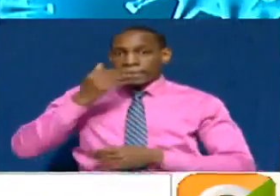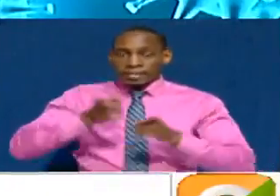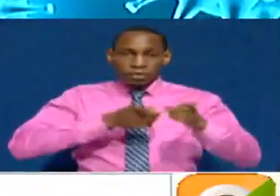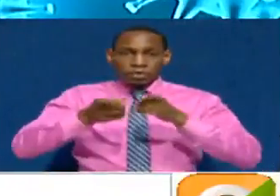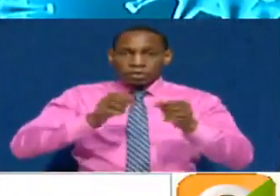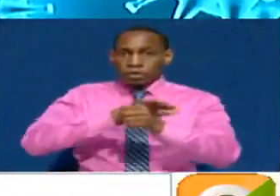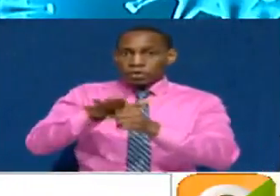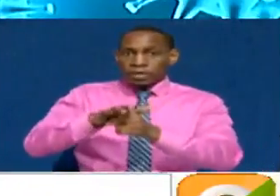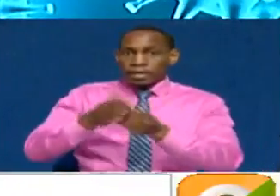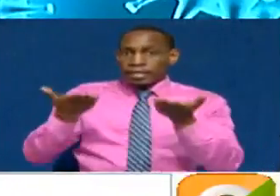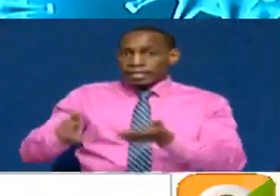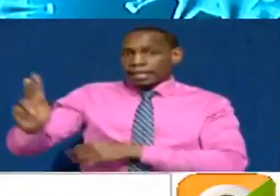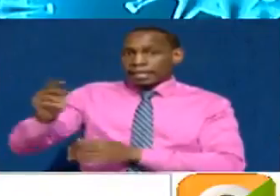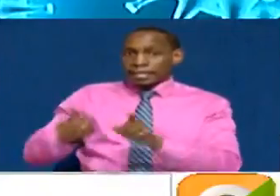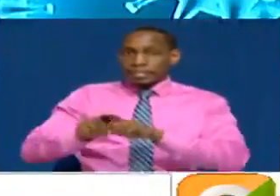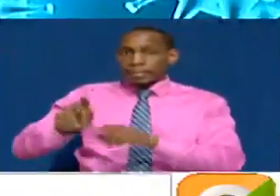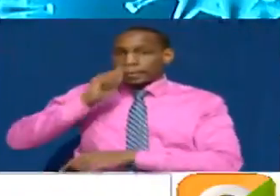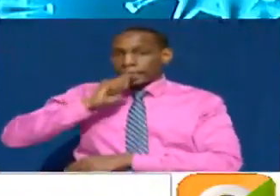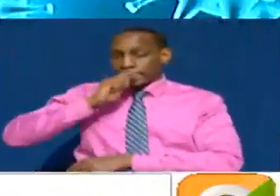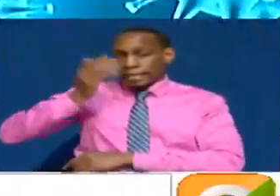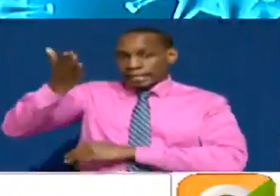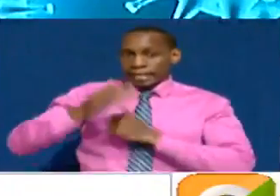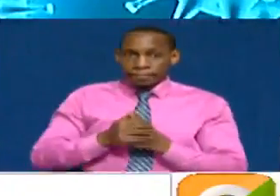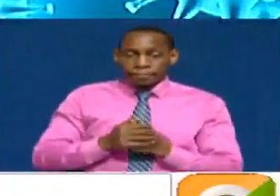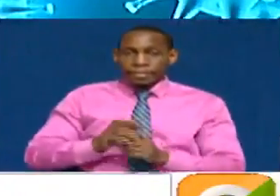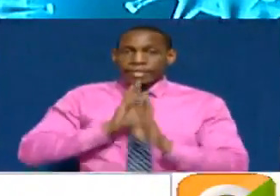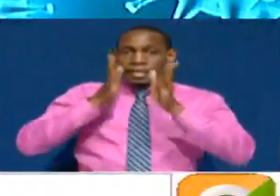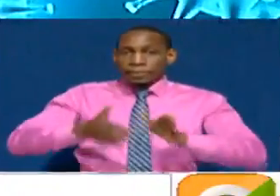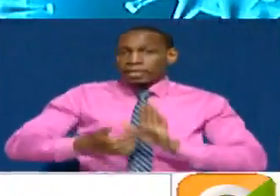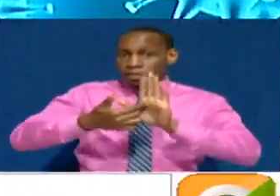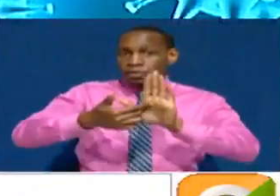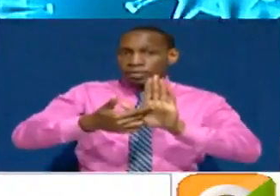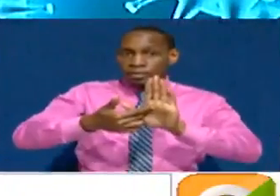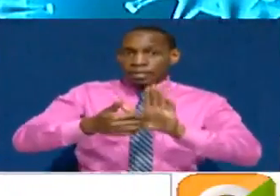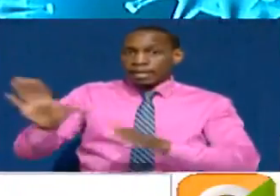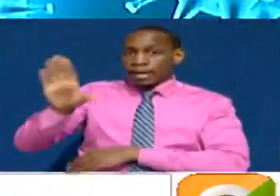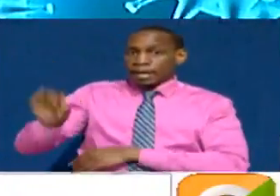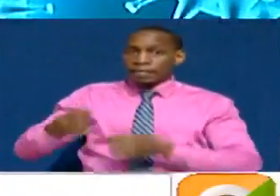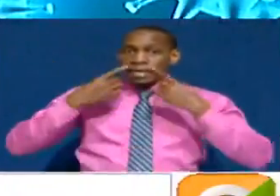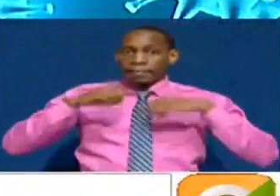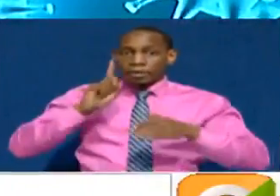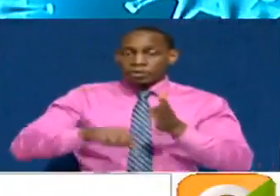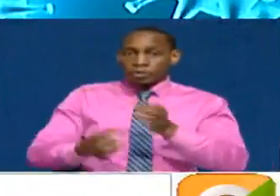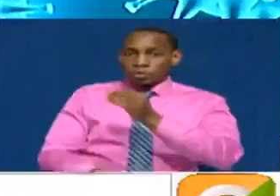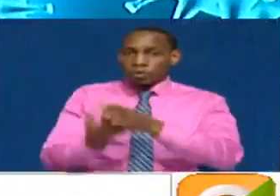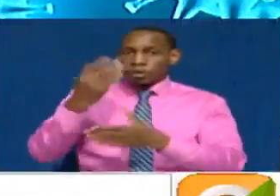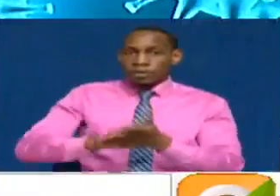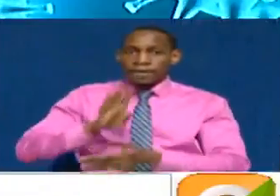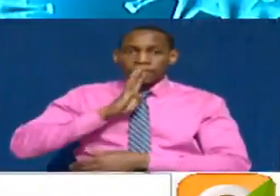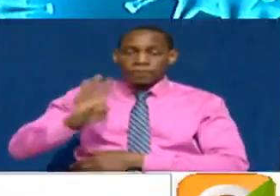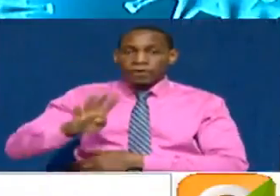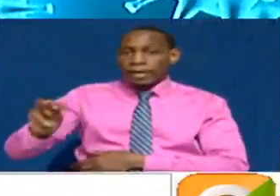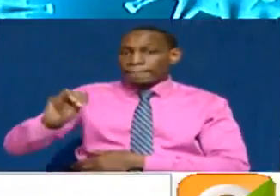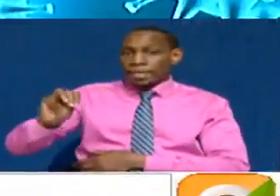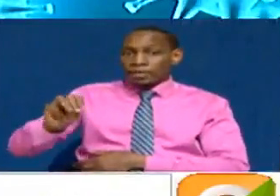contain COVID-19 in Kenya and Tanzania. And as Alpha Slagat reports, Africa has announced the rollout of